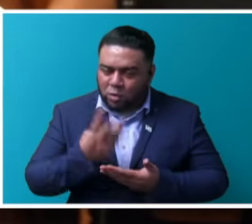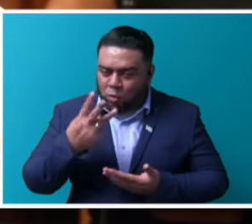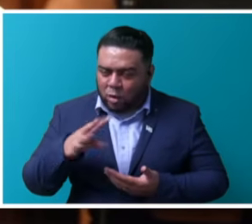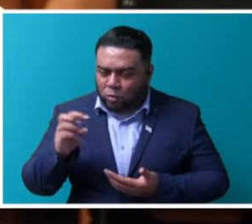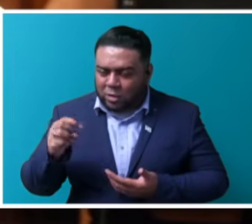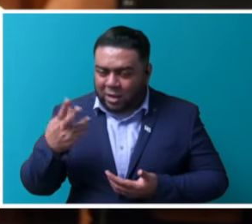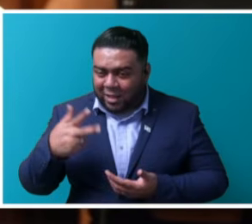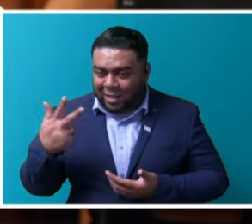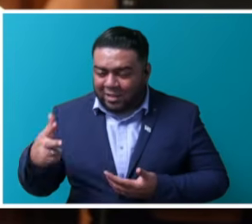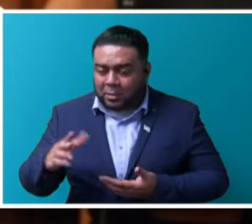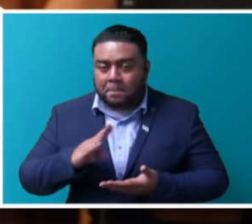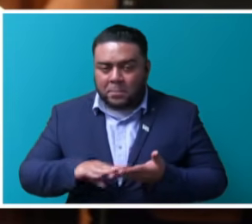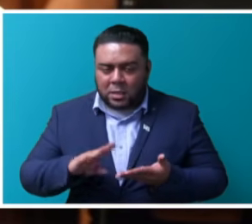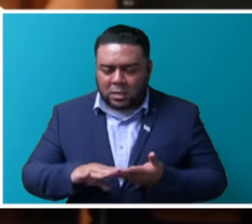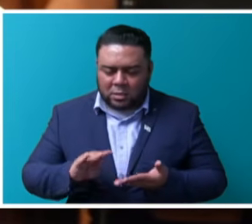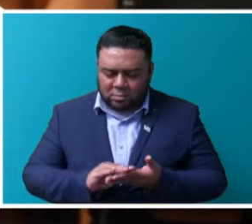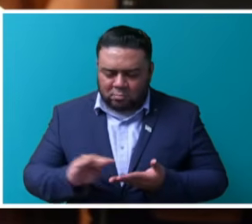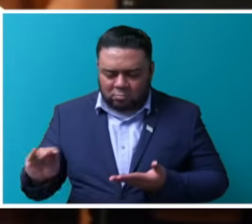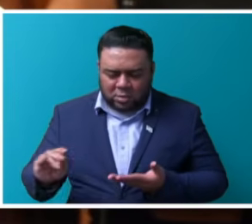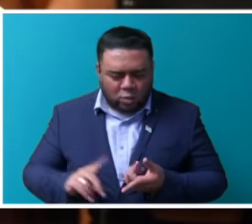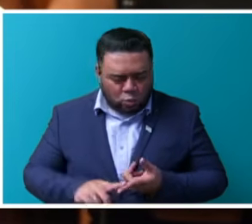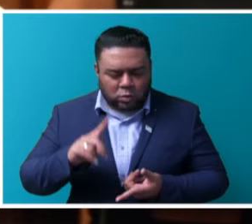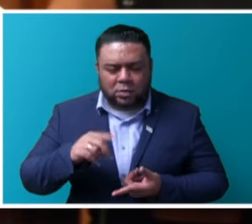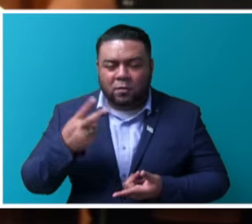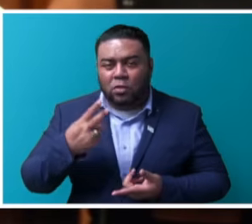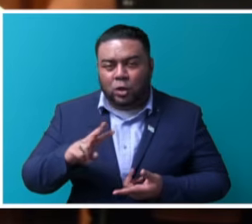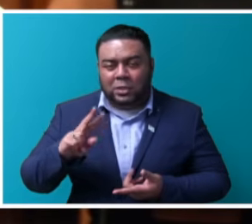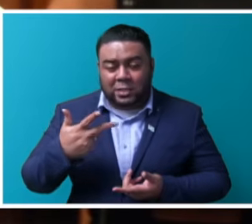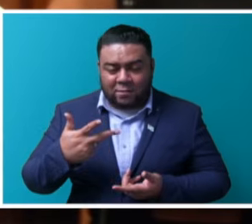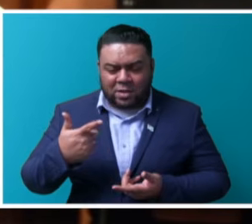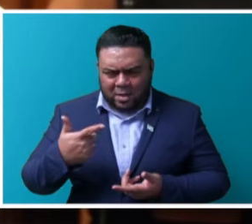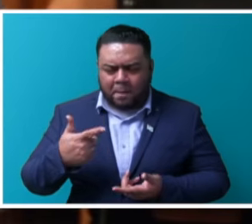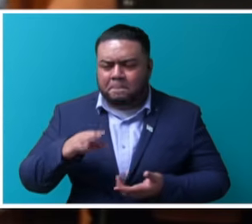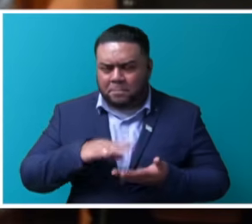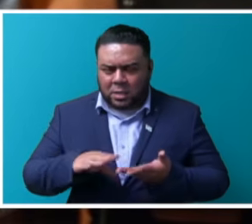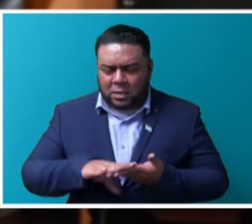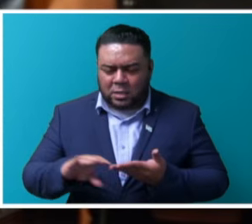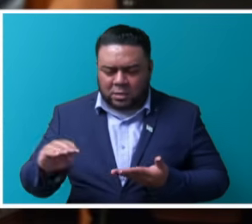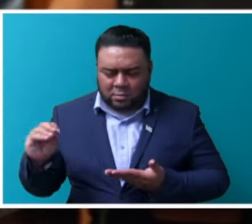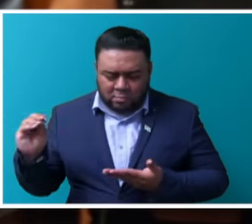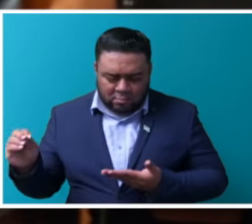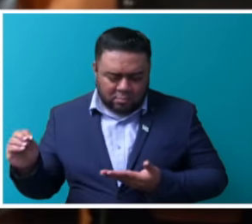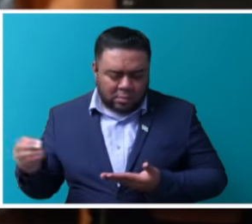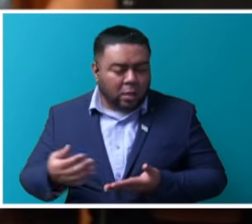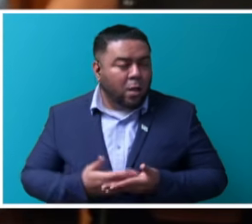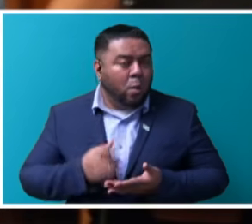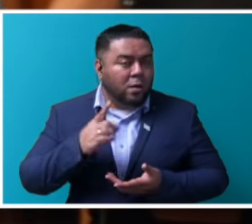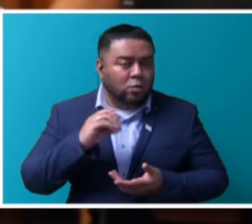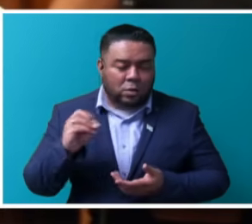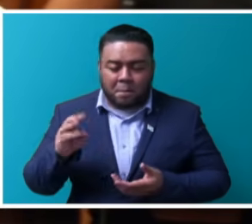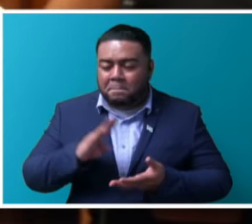million, an increase of $37 million from the previous year. This includes $120 million for road